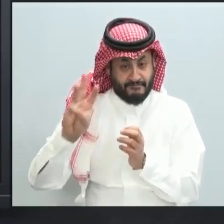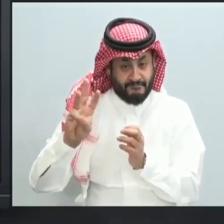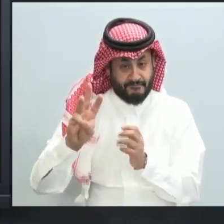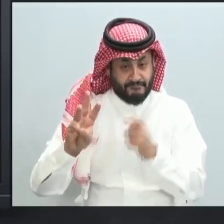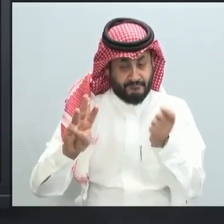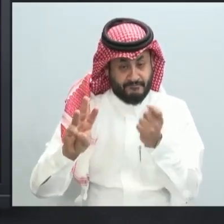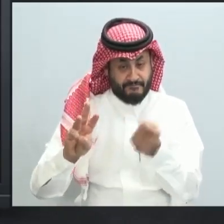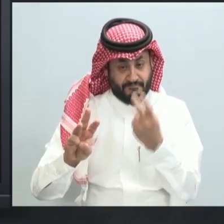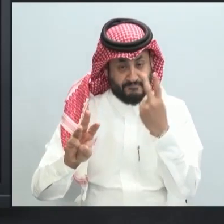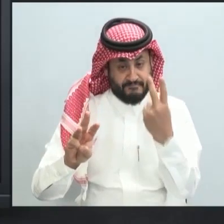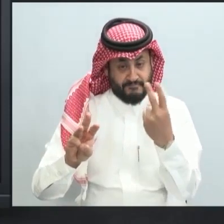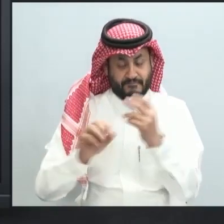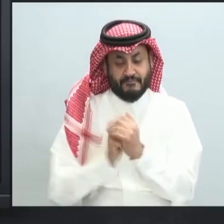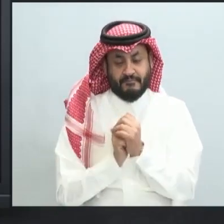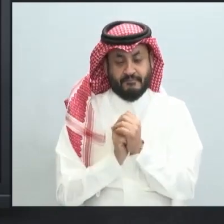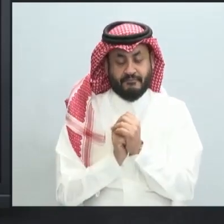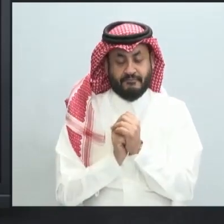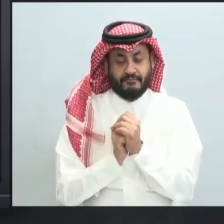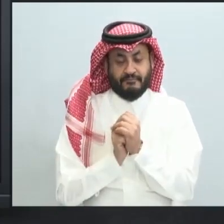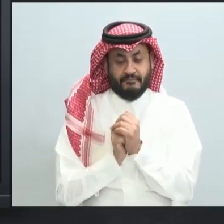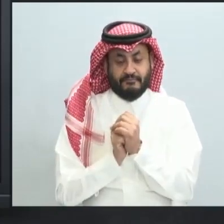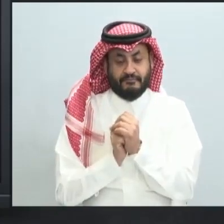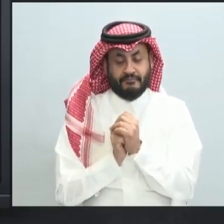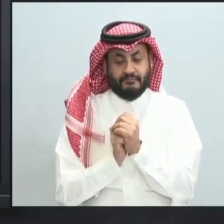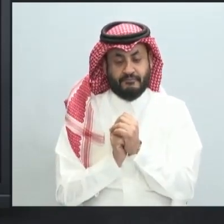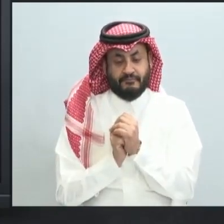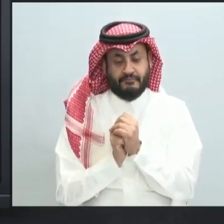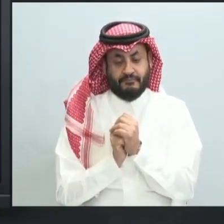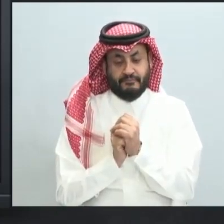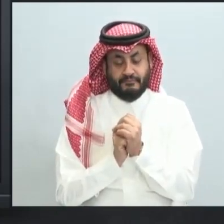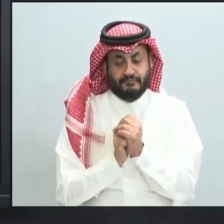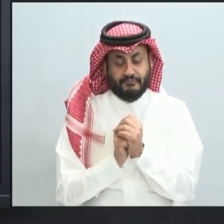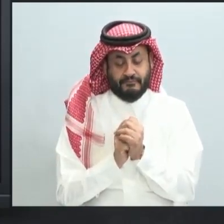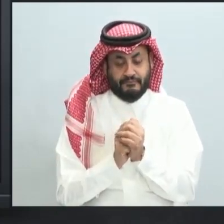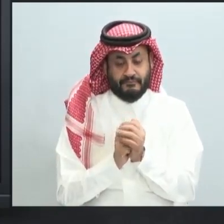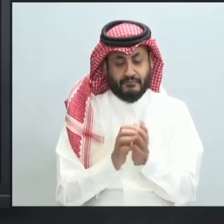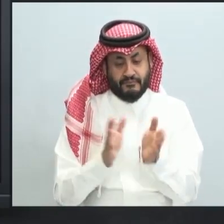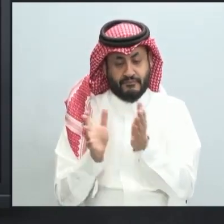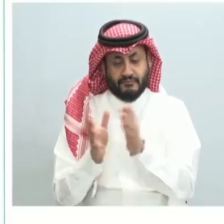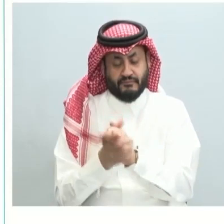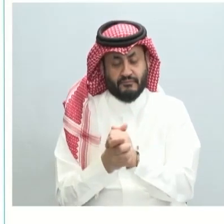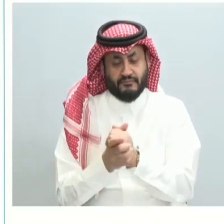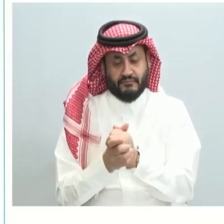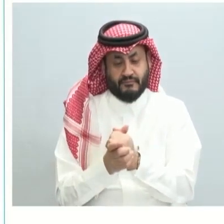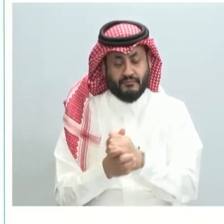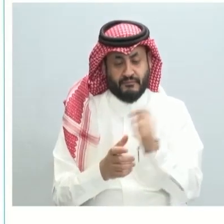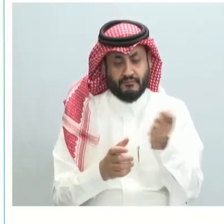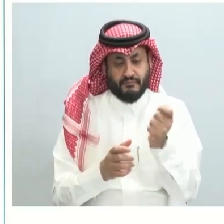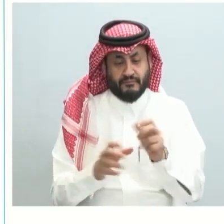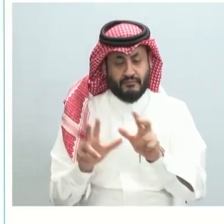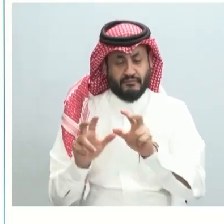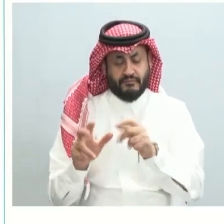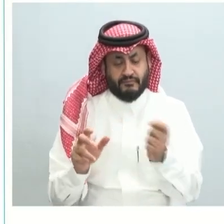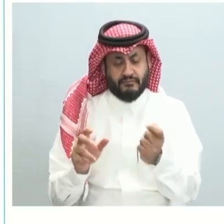W, then we will write number two. And after this, as we said, we're going to write the